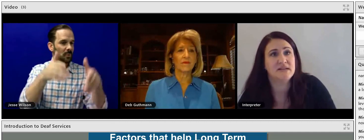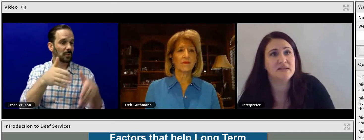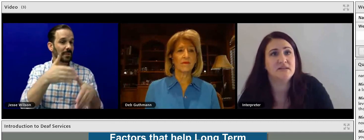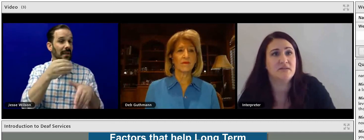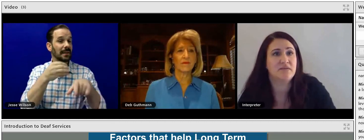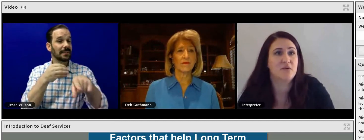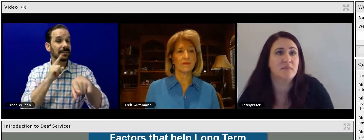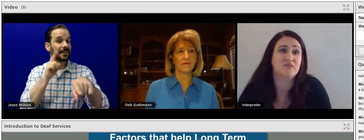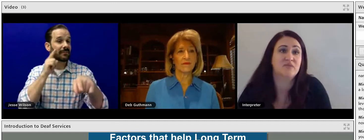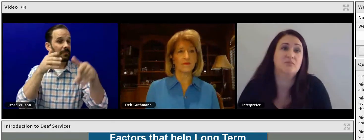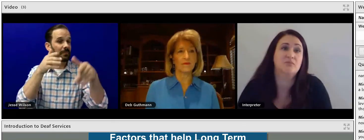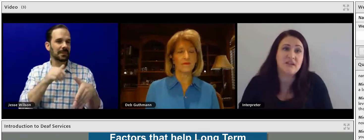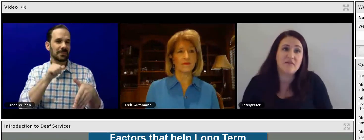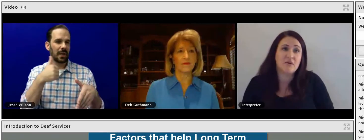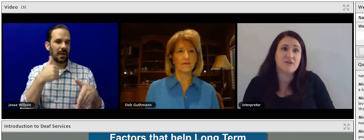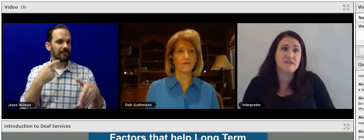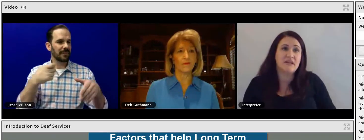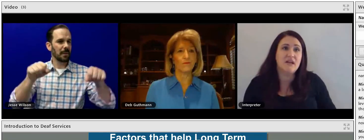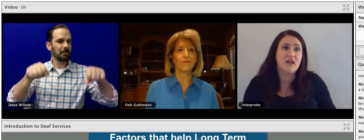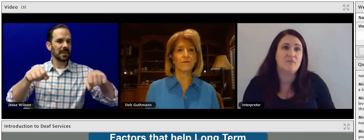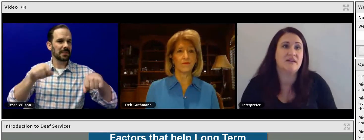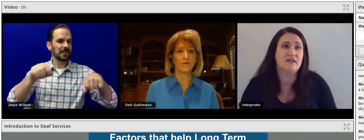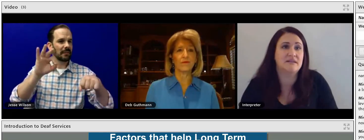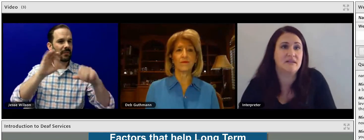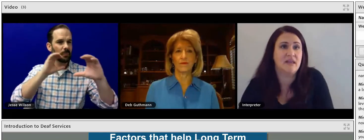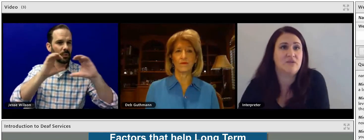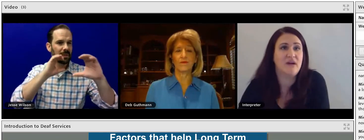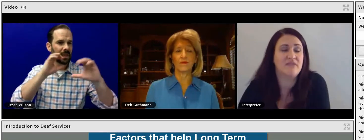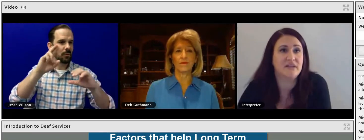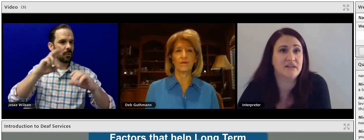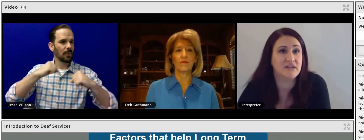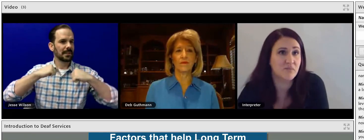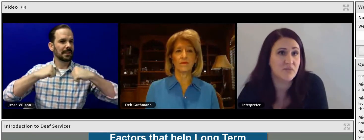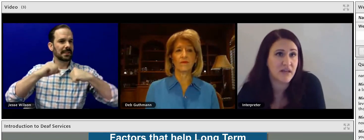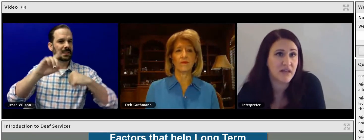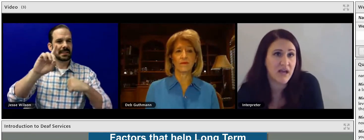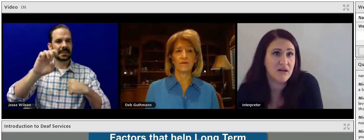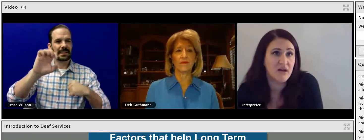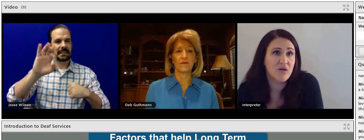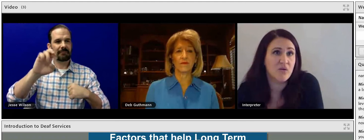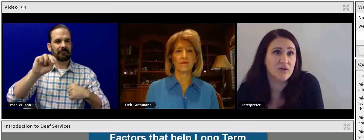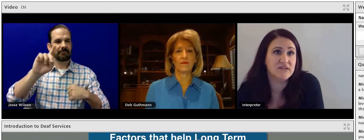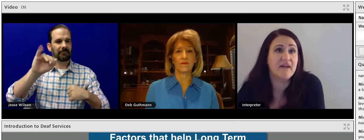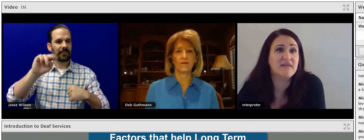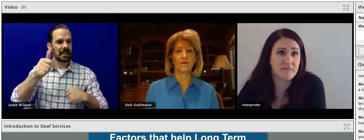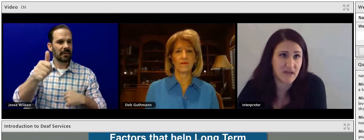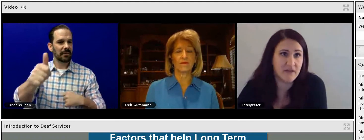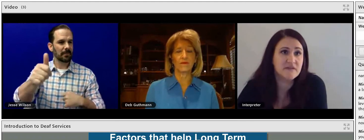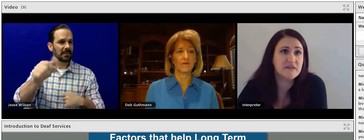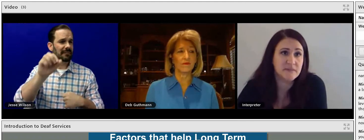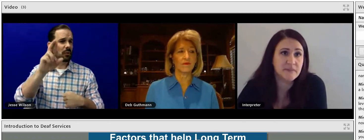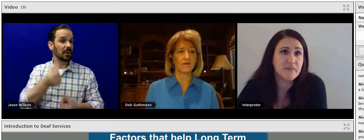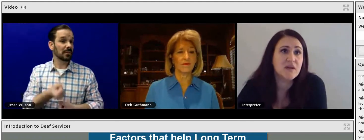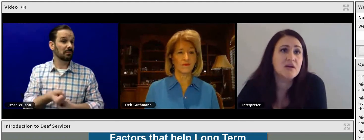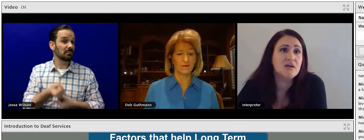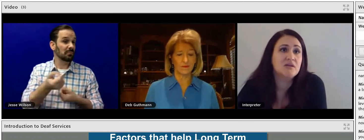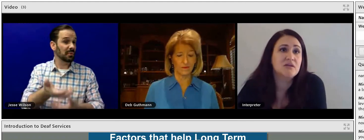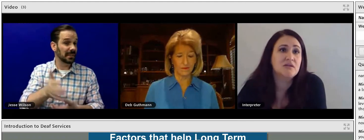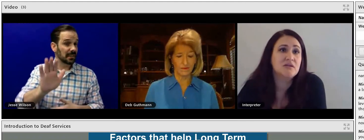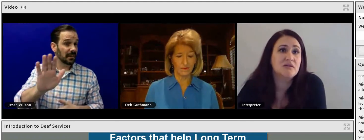it's easy for people to blame the deaf person because they don't have the ability to communicate or defend themselves